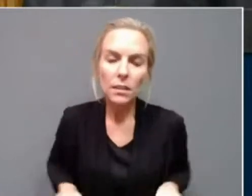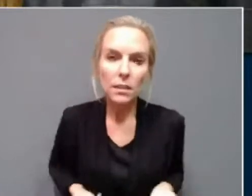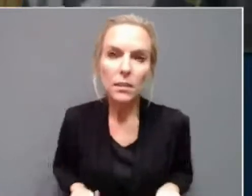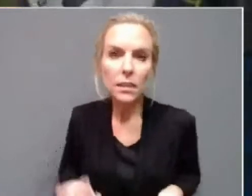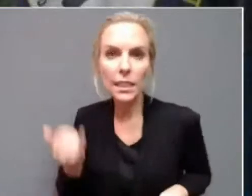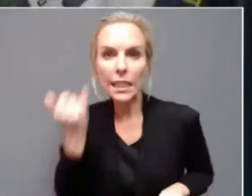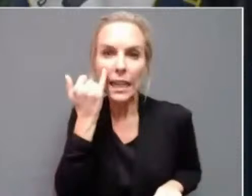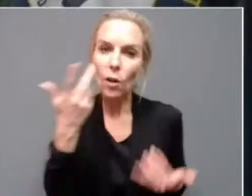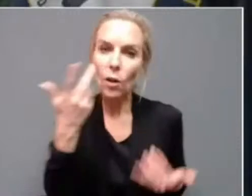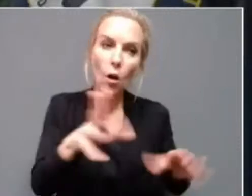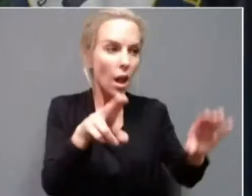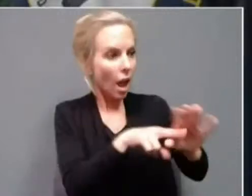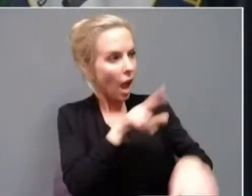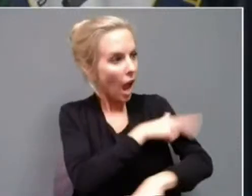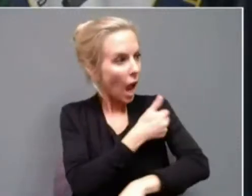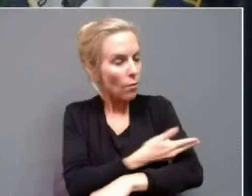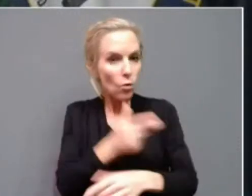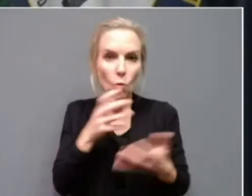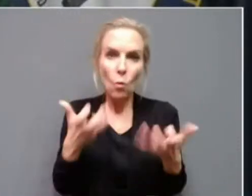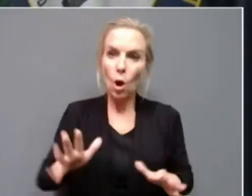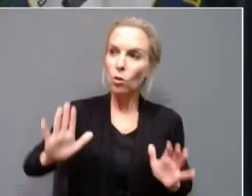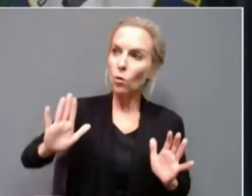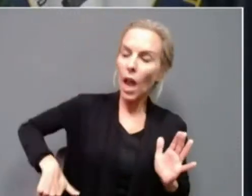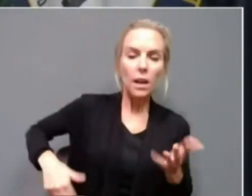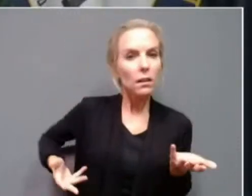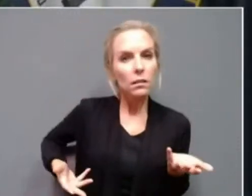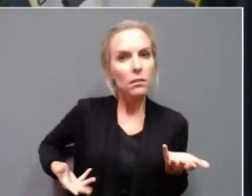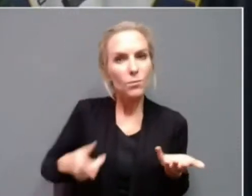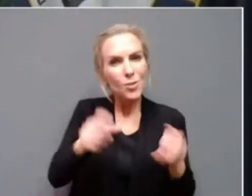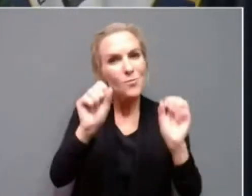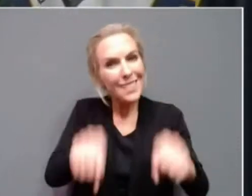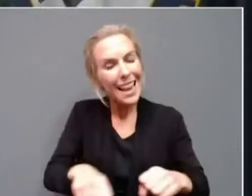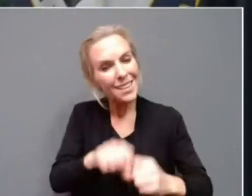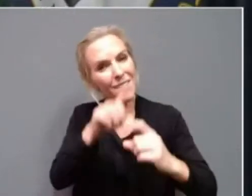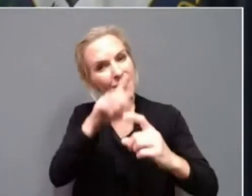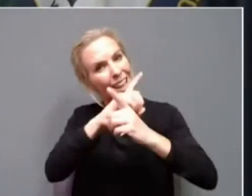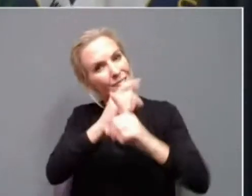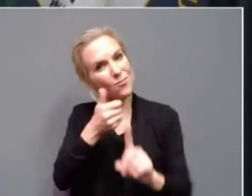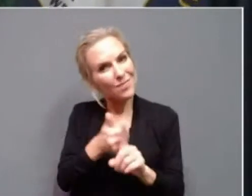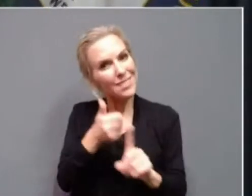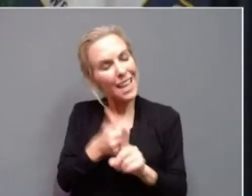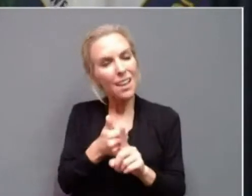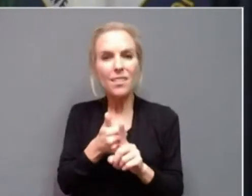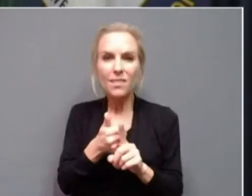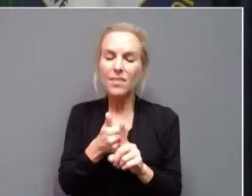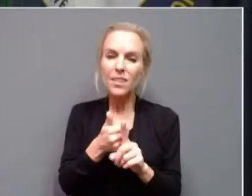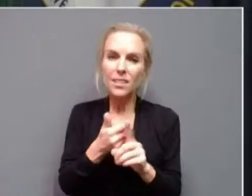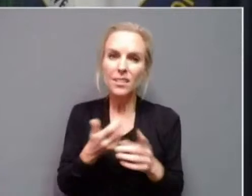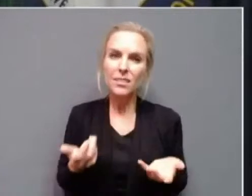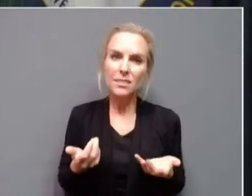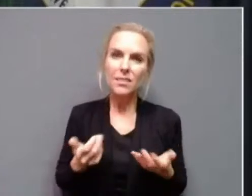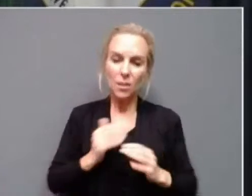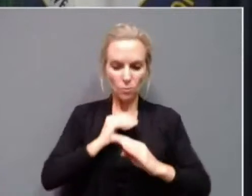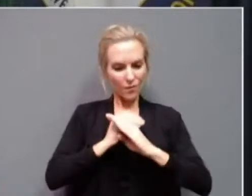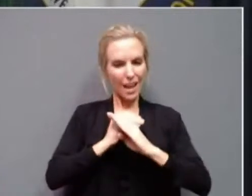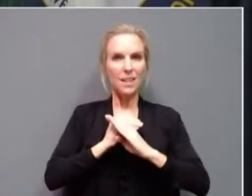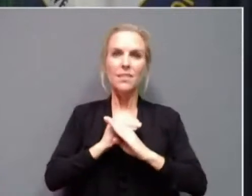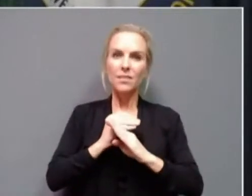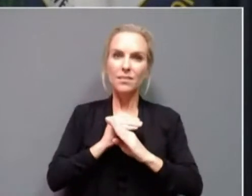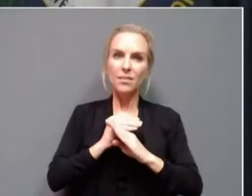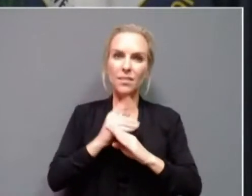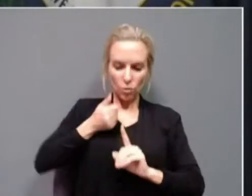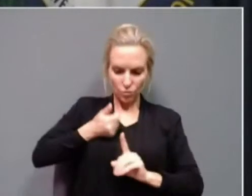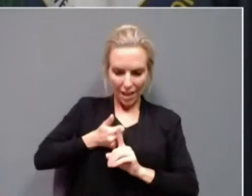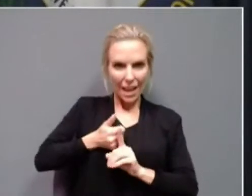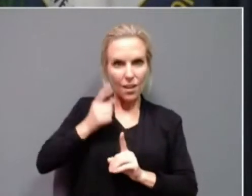But there is a defense, an armor that can prevent that for you and everybody else.